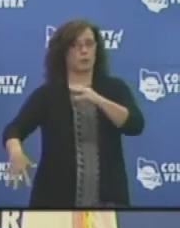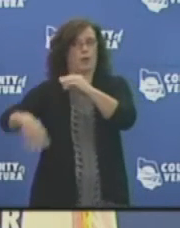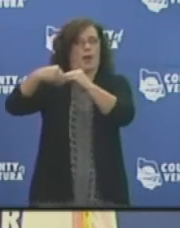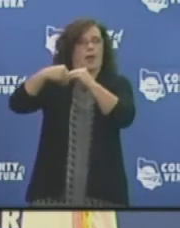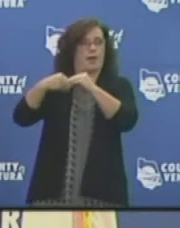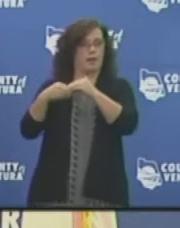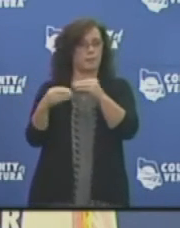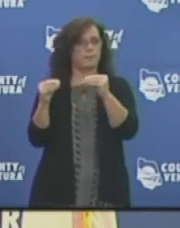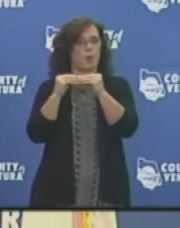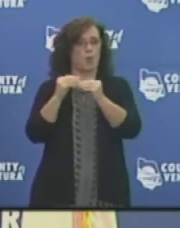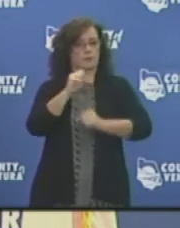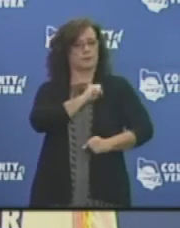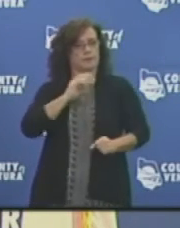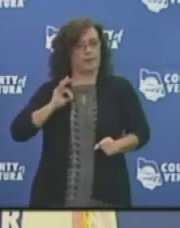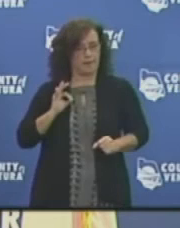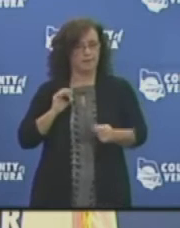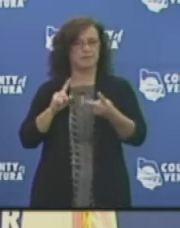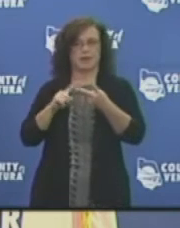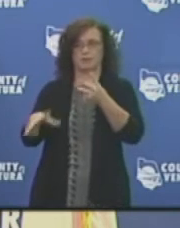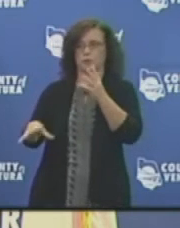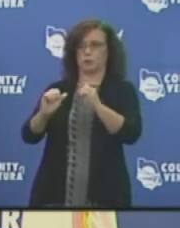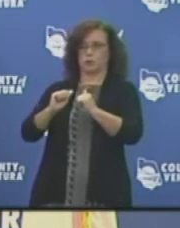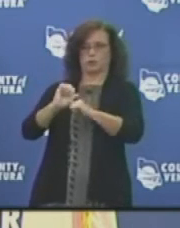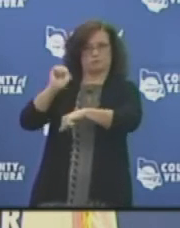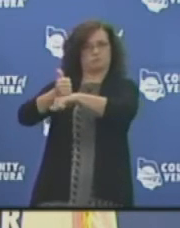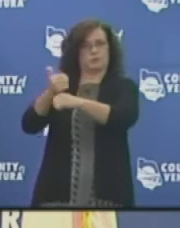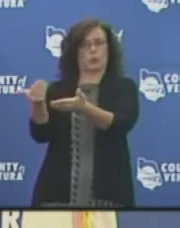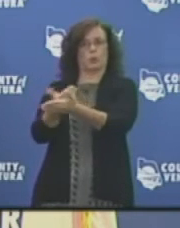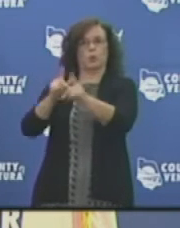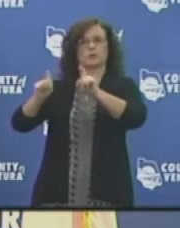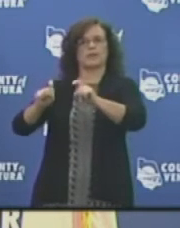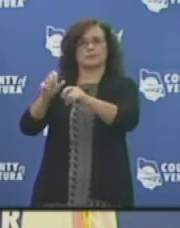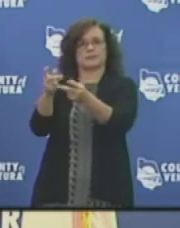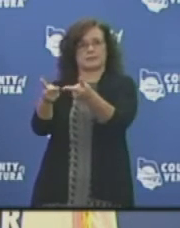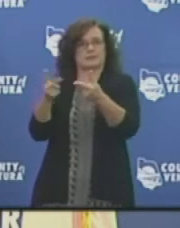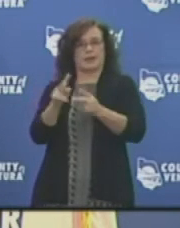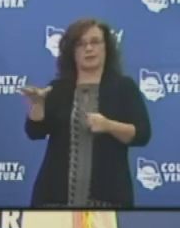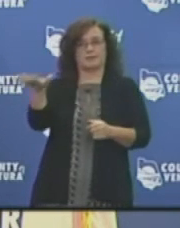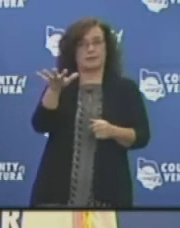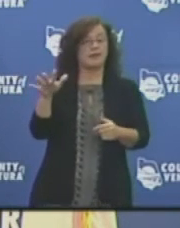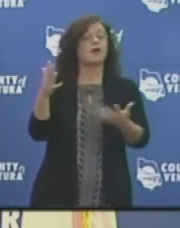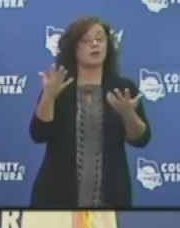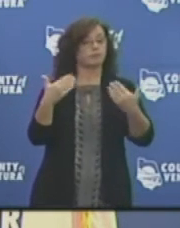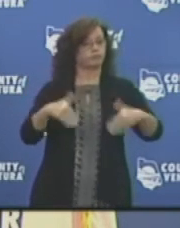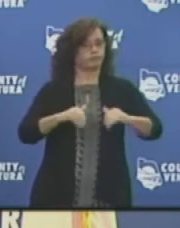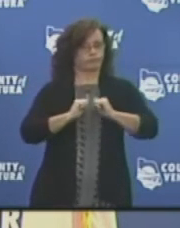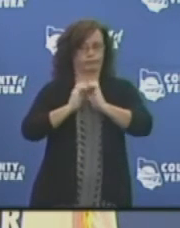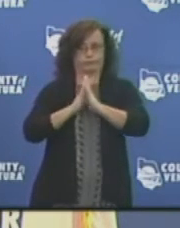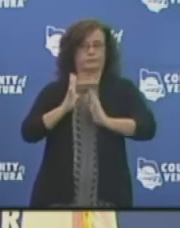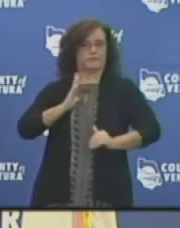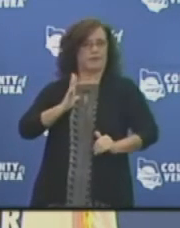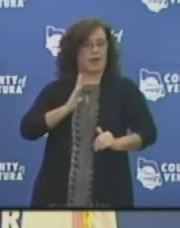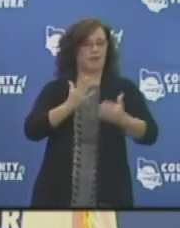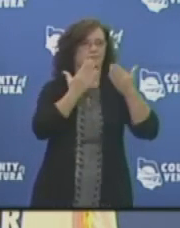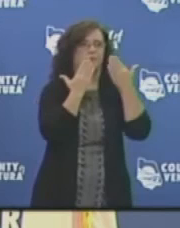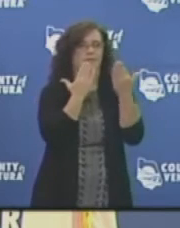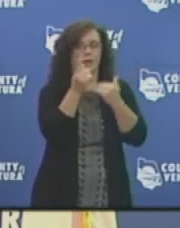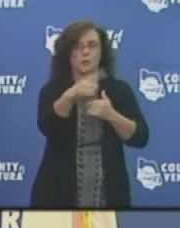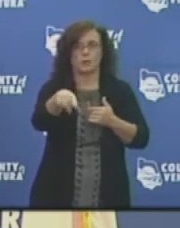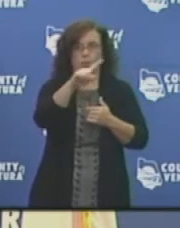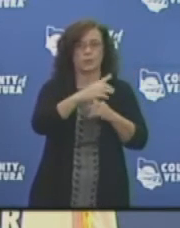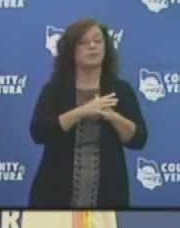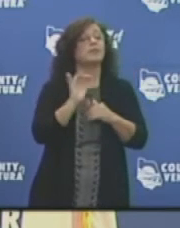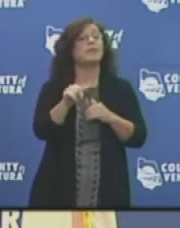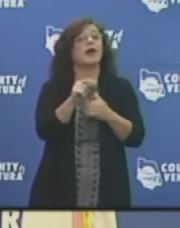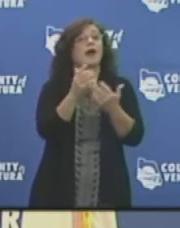this helping our community? It's making sure that we're not spreading it. Our county, thank you very much. I've been